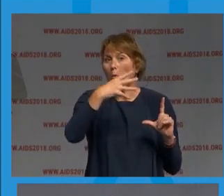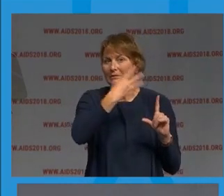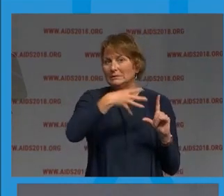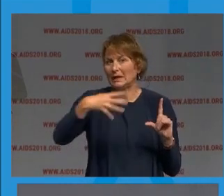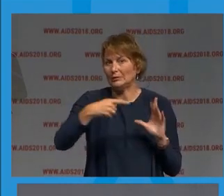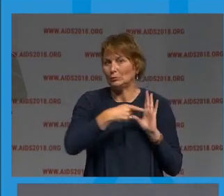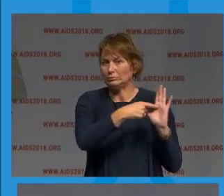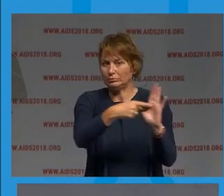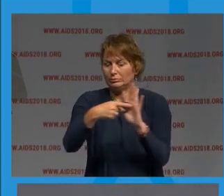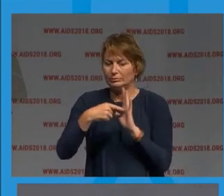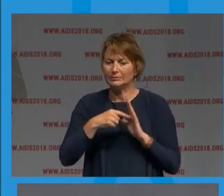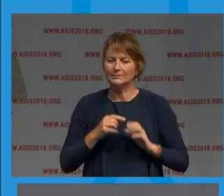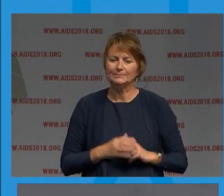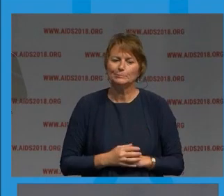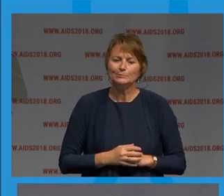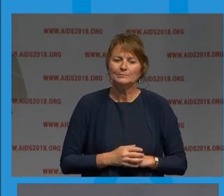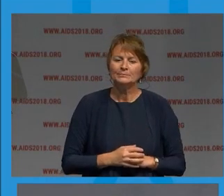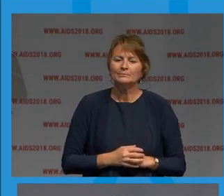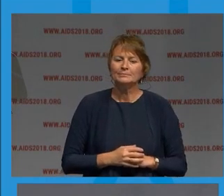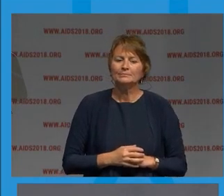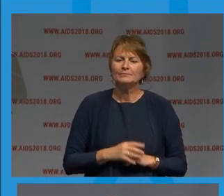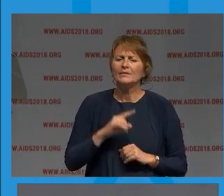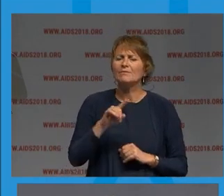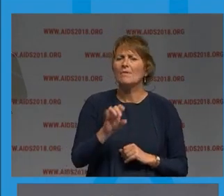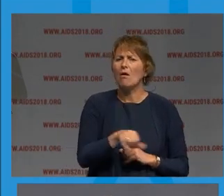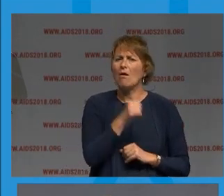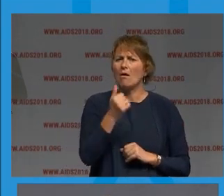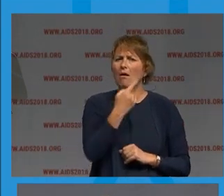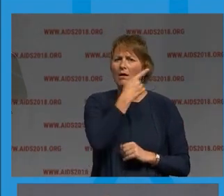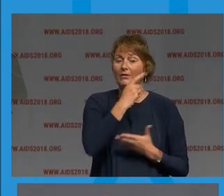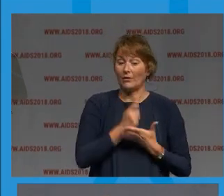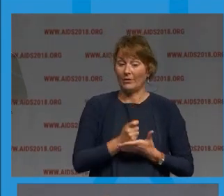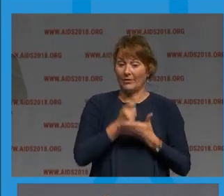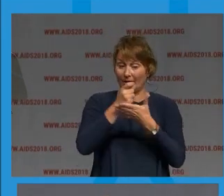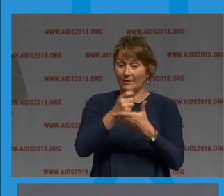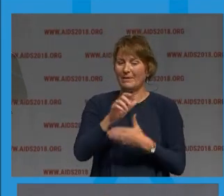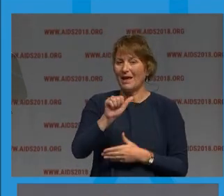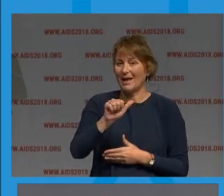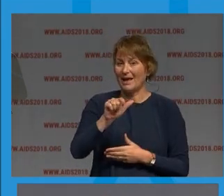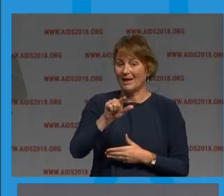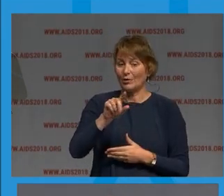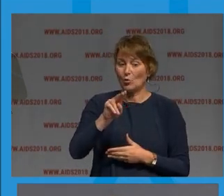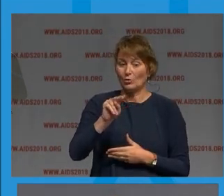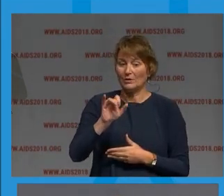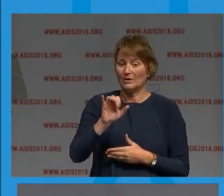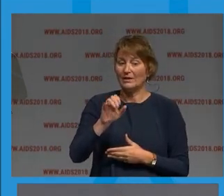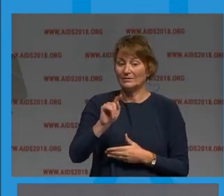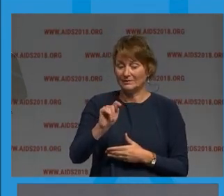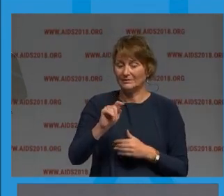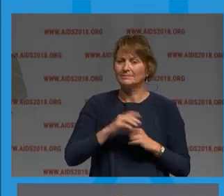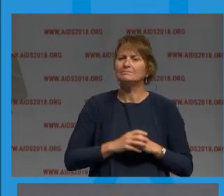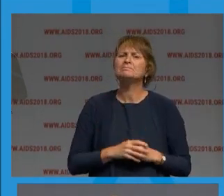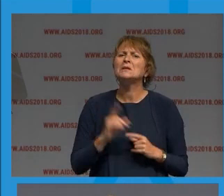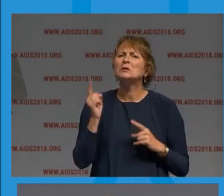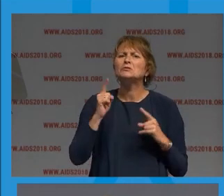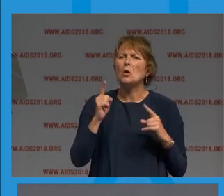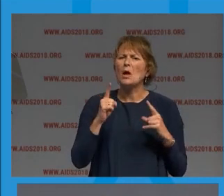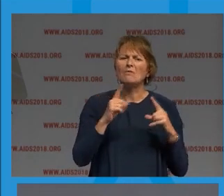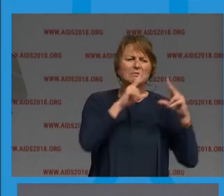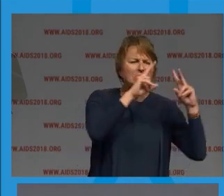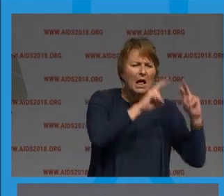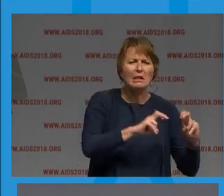Opioid agonist therapy or opioid substitution therapy, OST programs, are not novel. From a number of meta-analyses published back